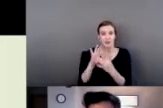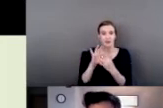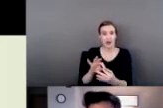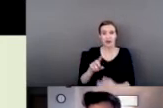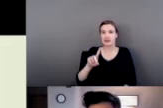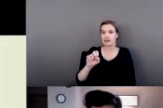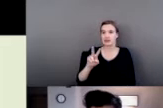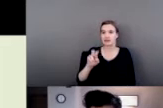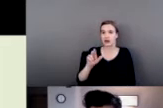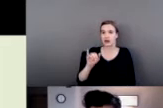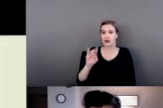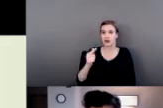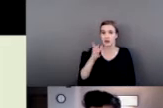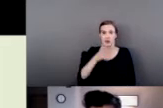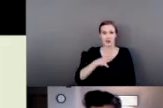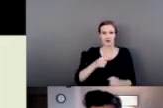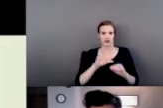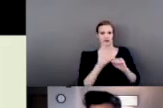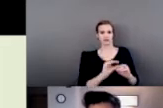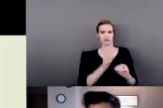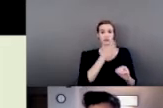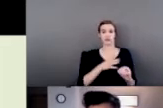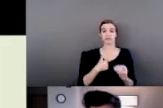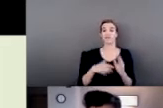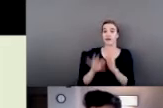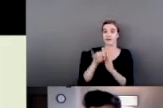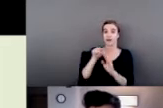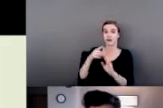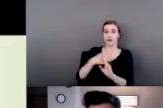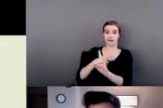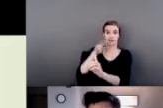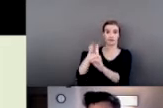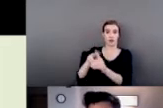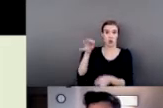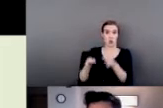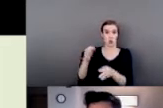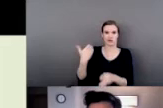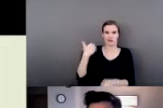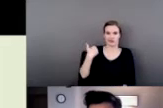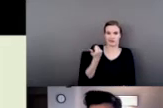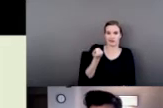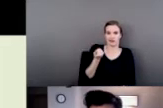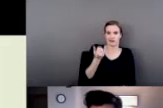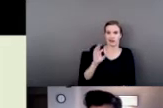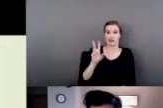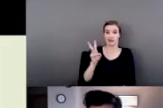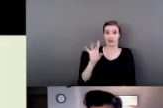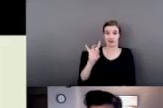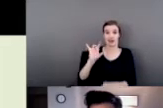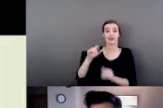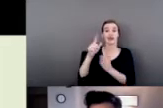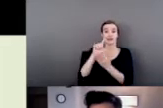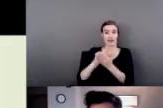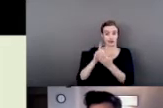court ruling in 1968, in which a statute was upheld that said if a Native American man was